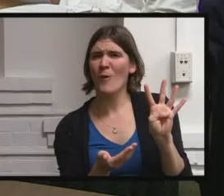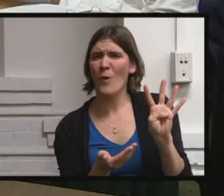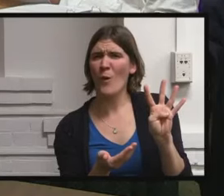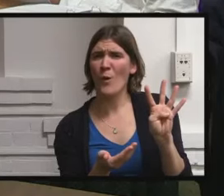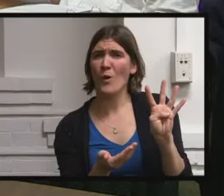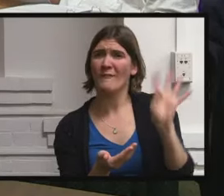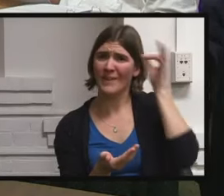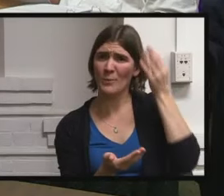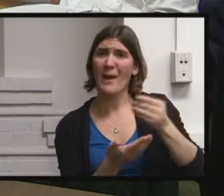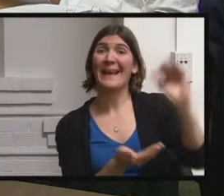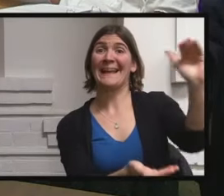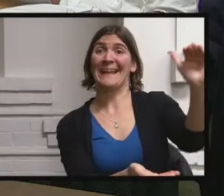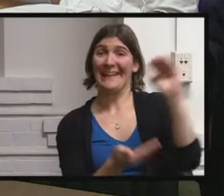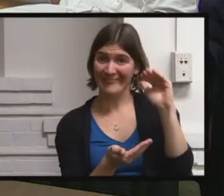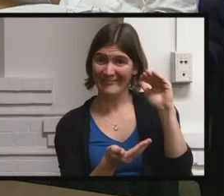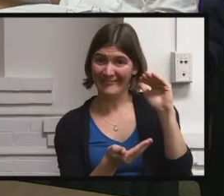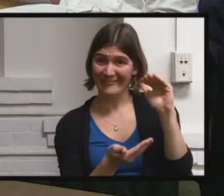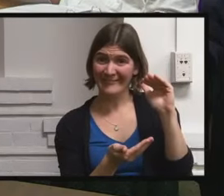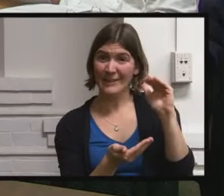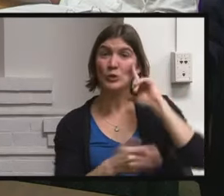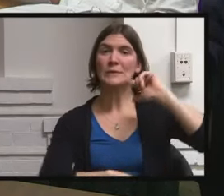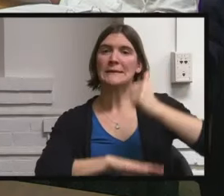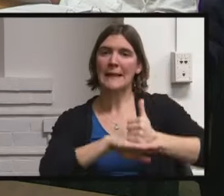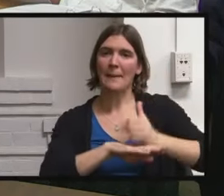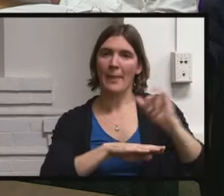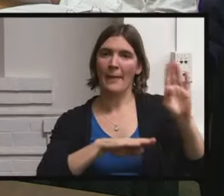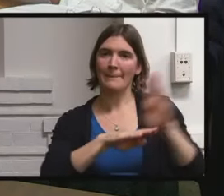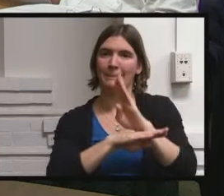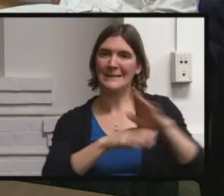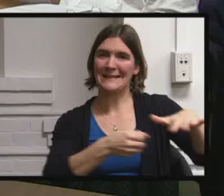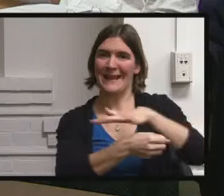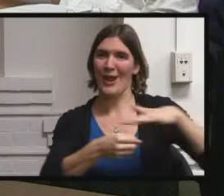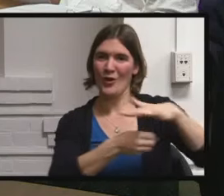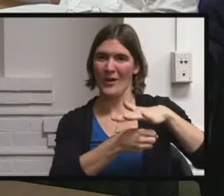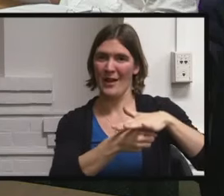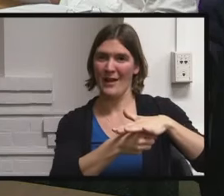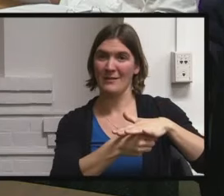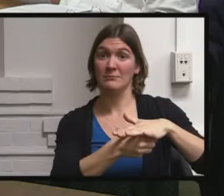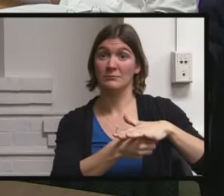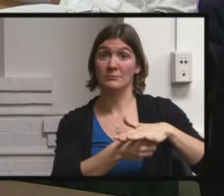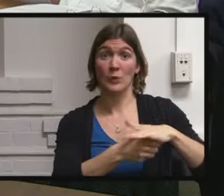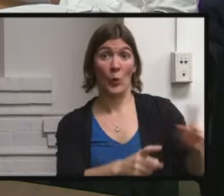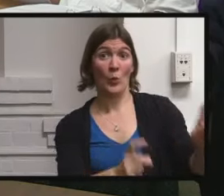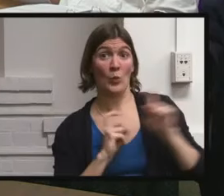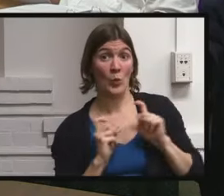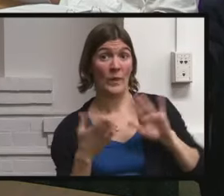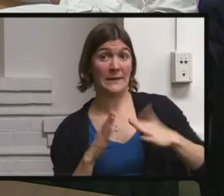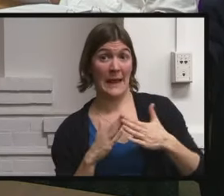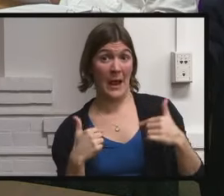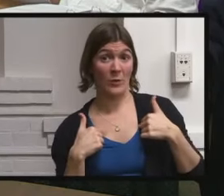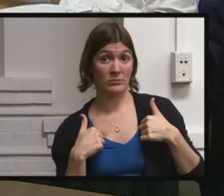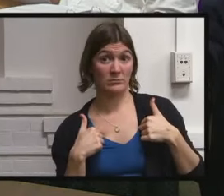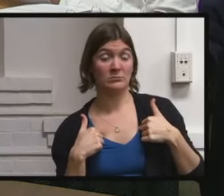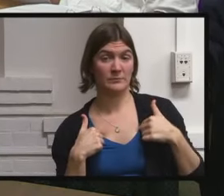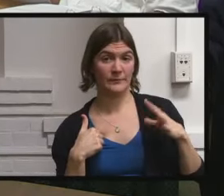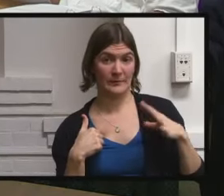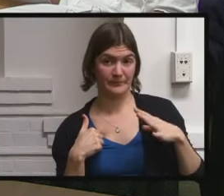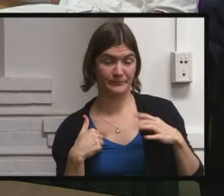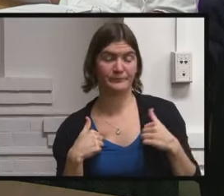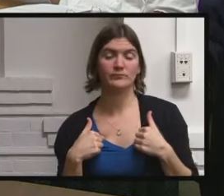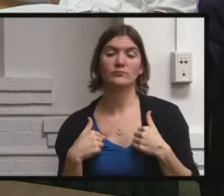help create the Exit 1 Industrial Park. And initially, the